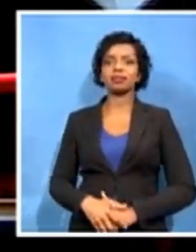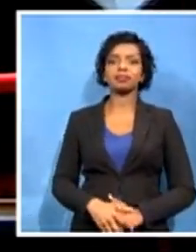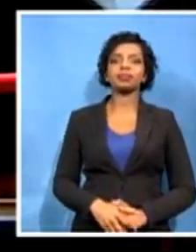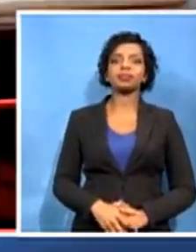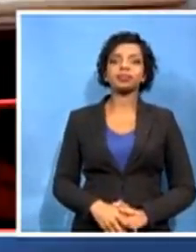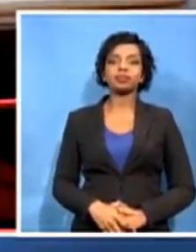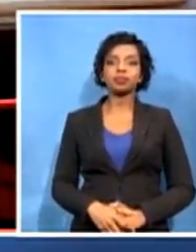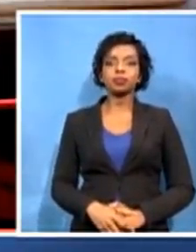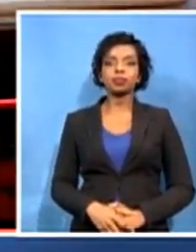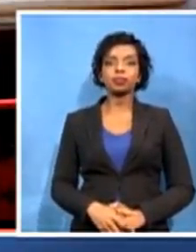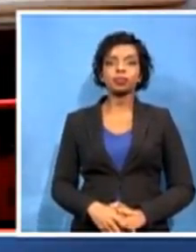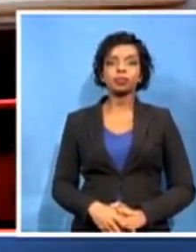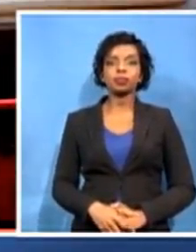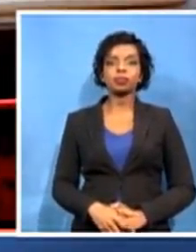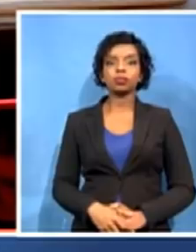Abizani Fire Africa.